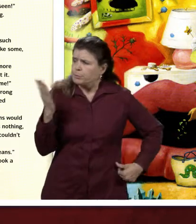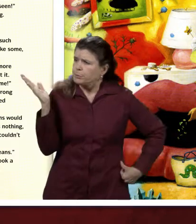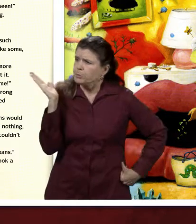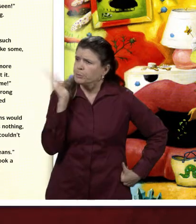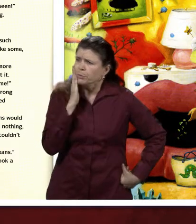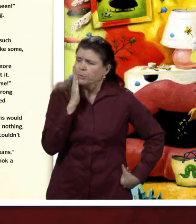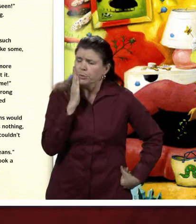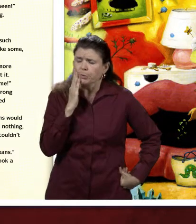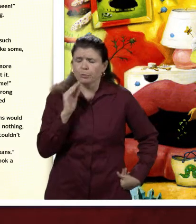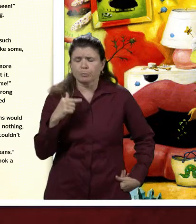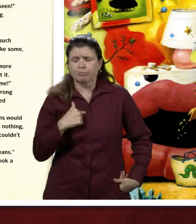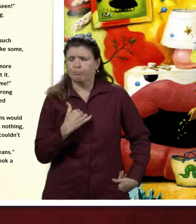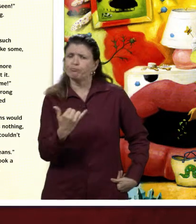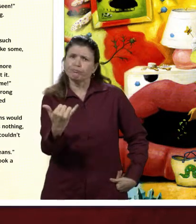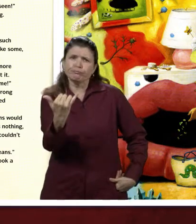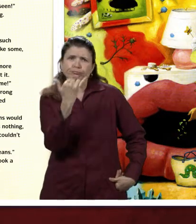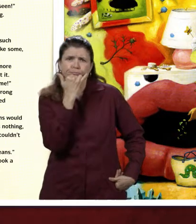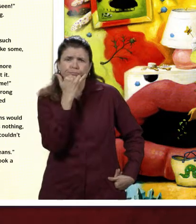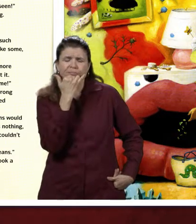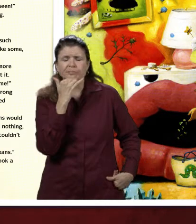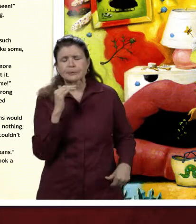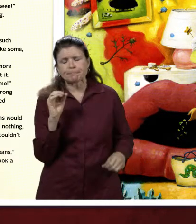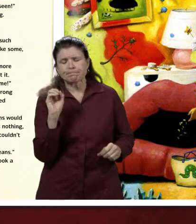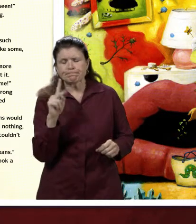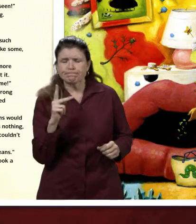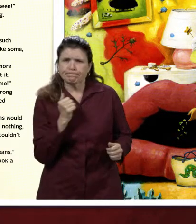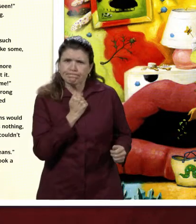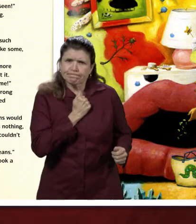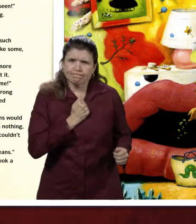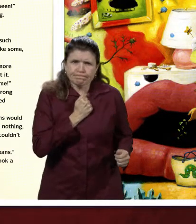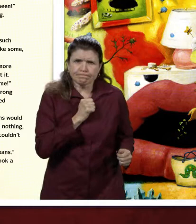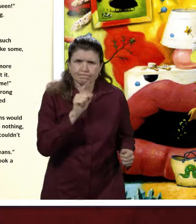the beans back in her bag and started toward the door.